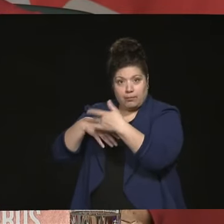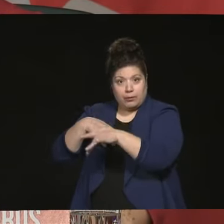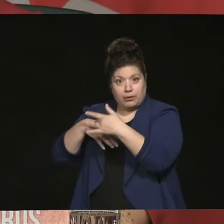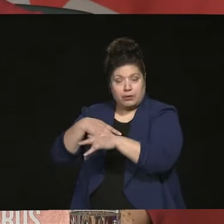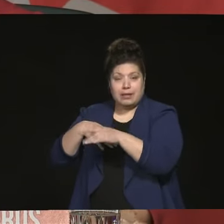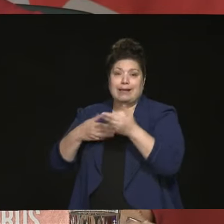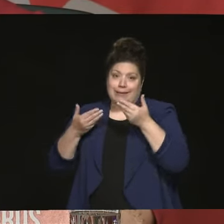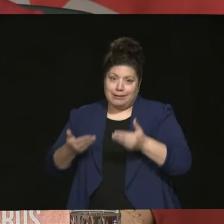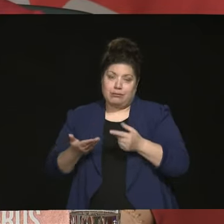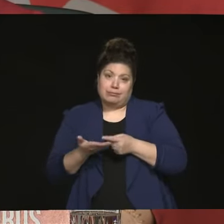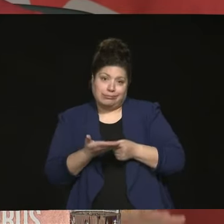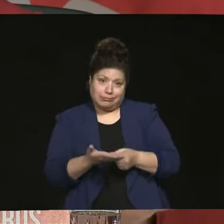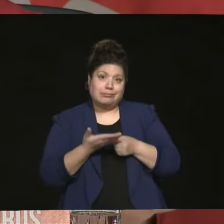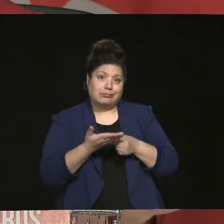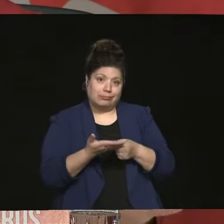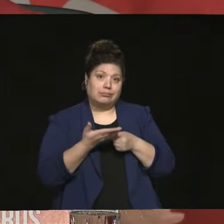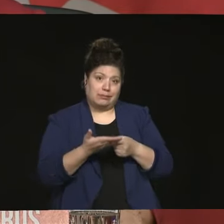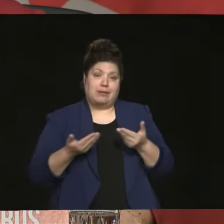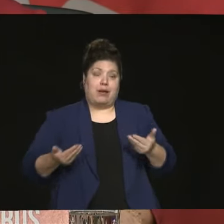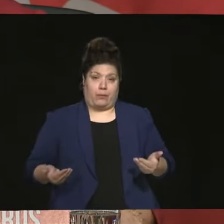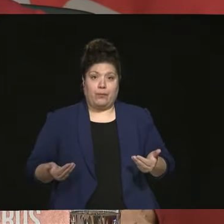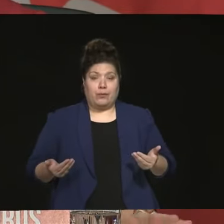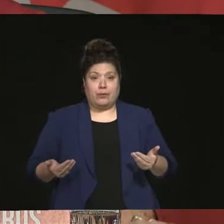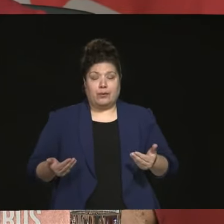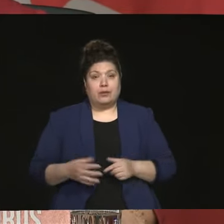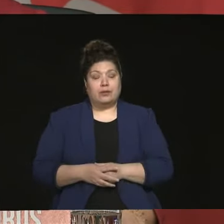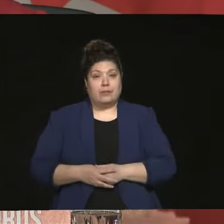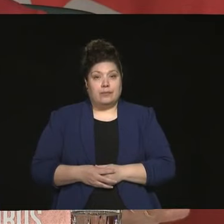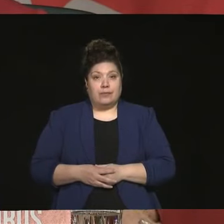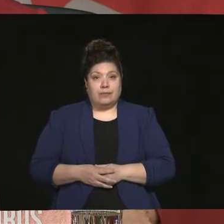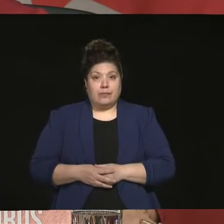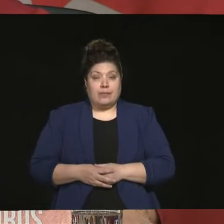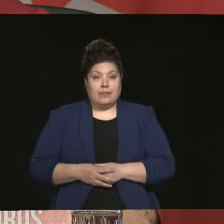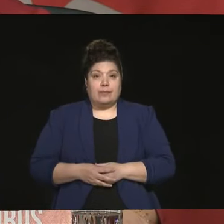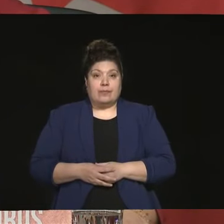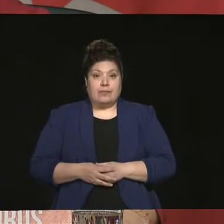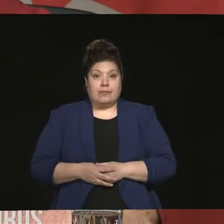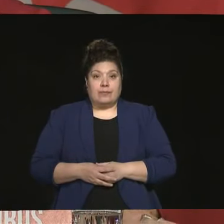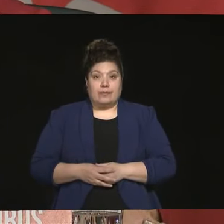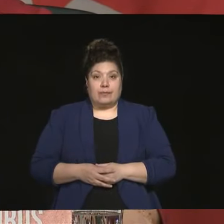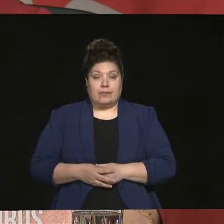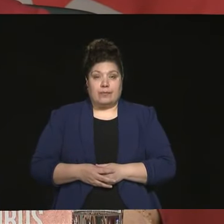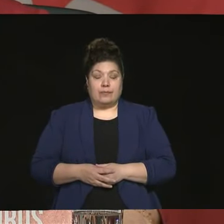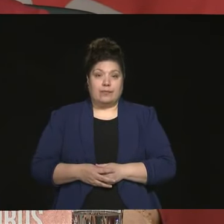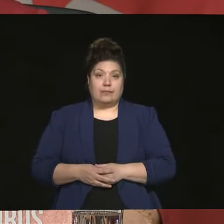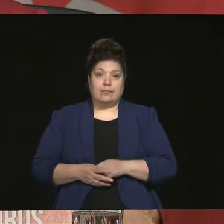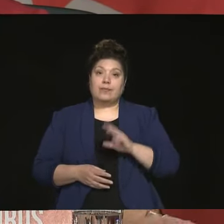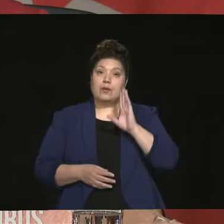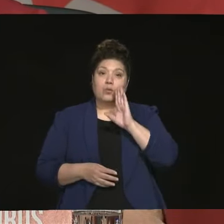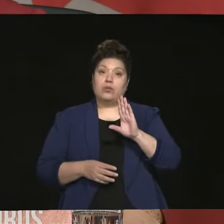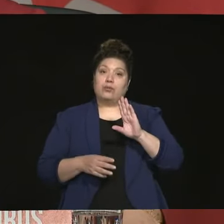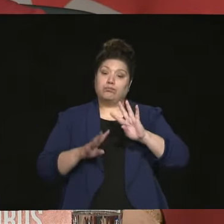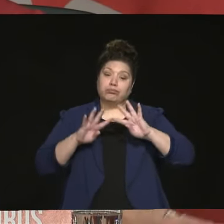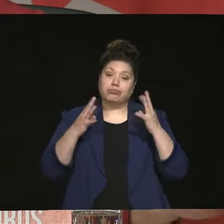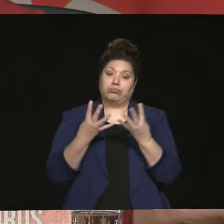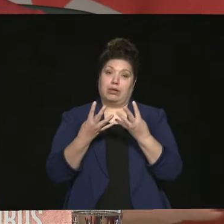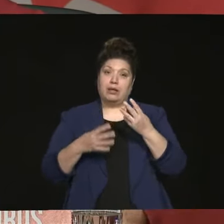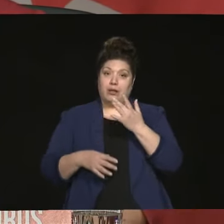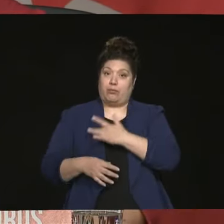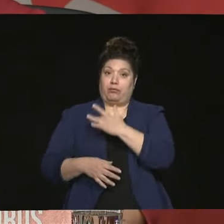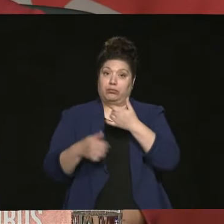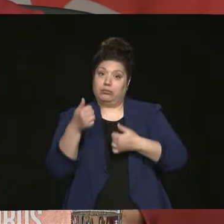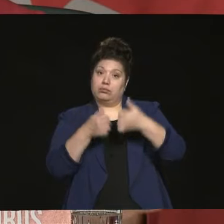even as we speak. There will be a First Minister's call later today with the Prime Minister